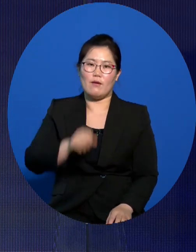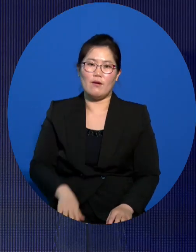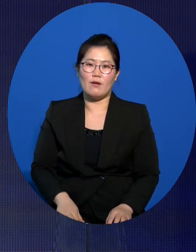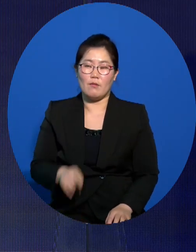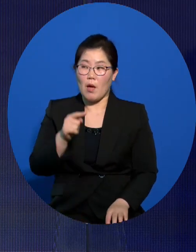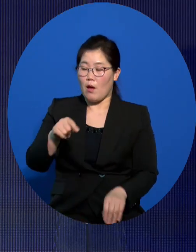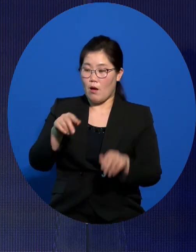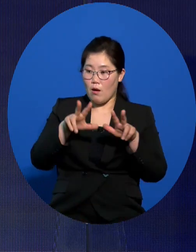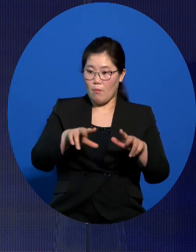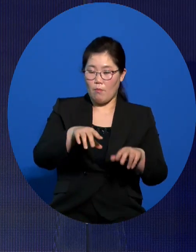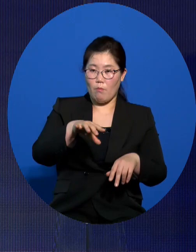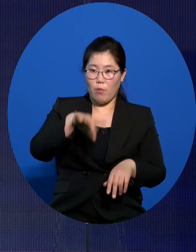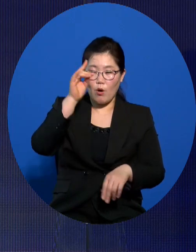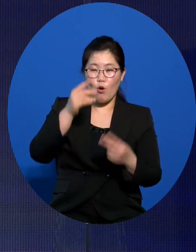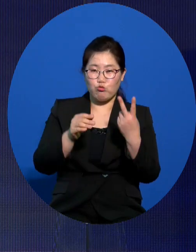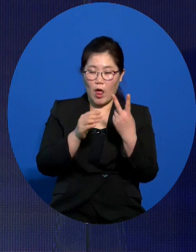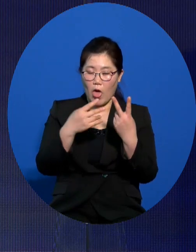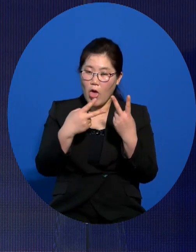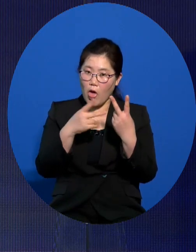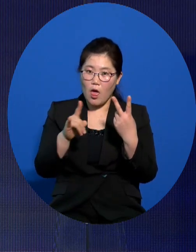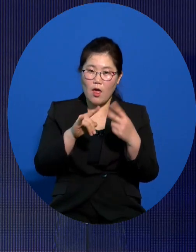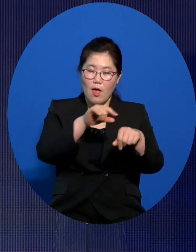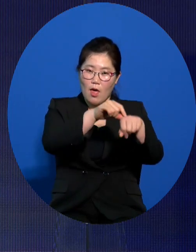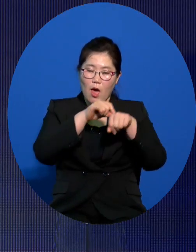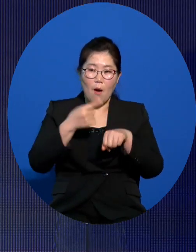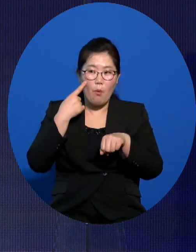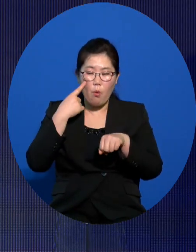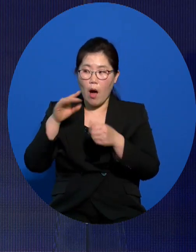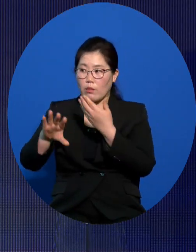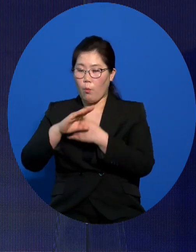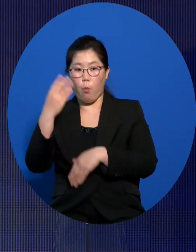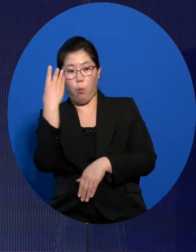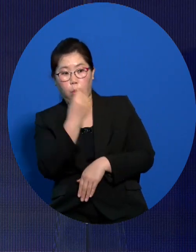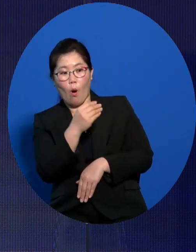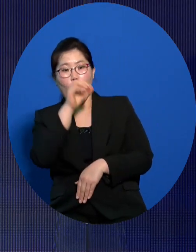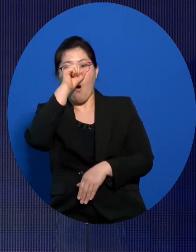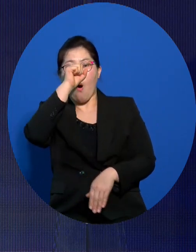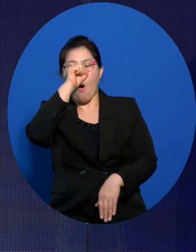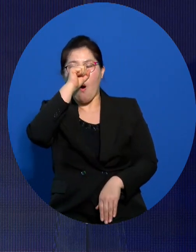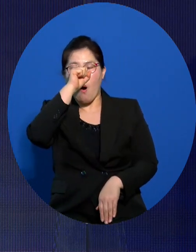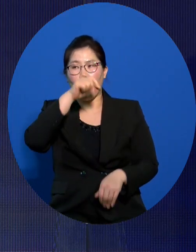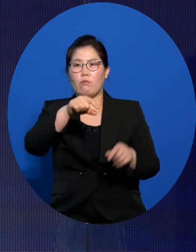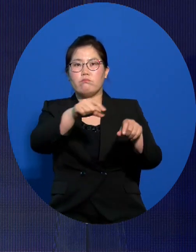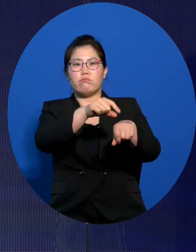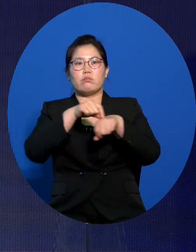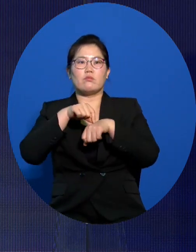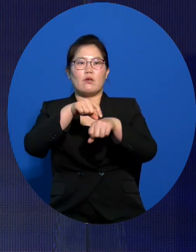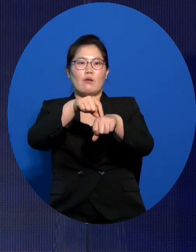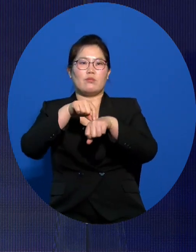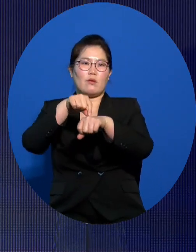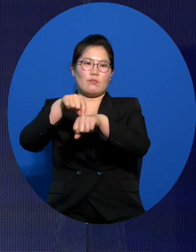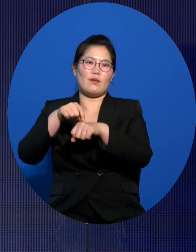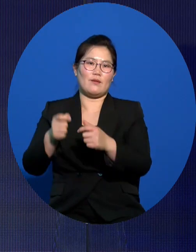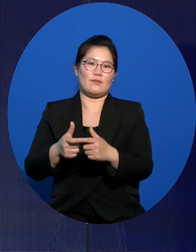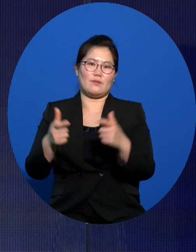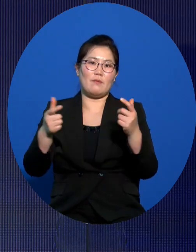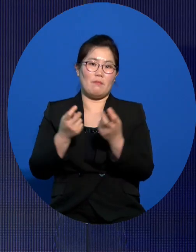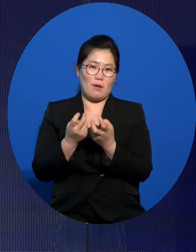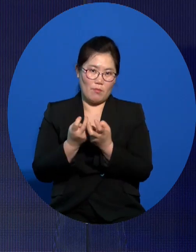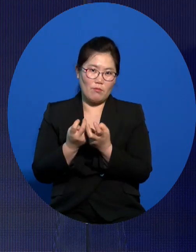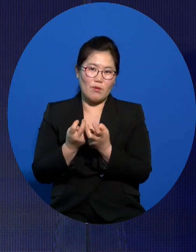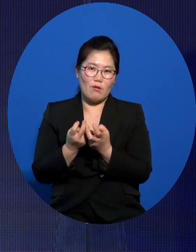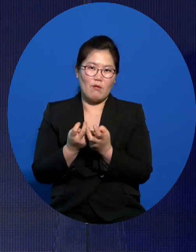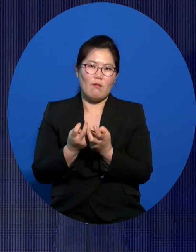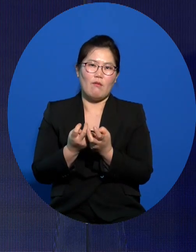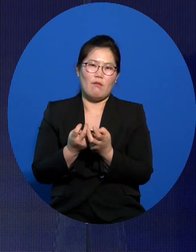is good response, then I think that we can continue this effort. And this could actually help improve